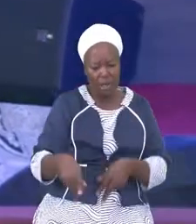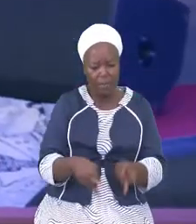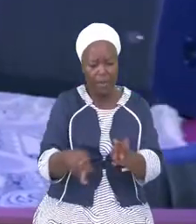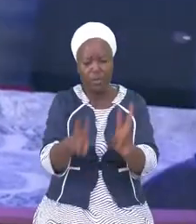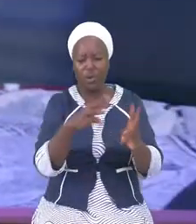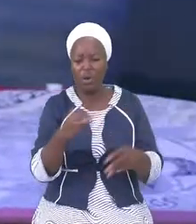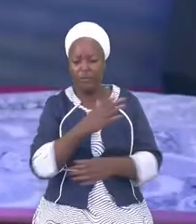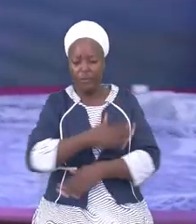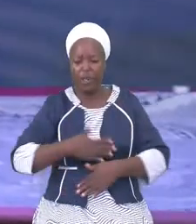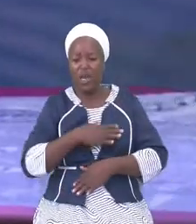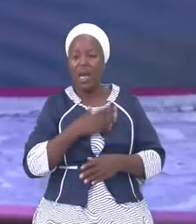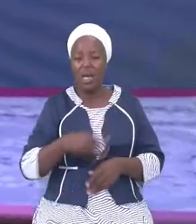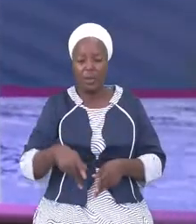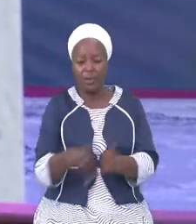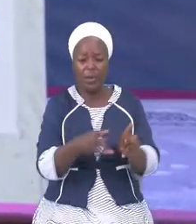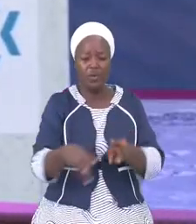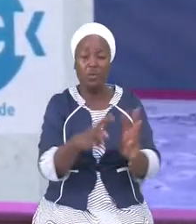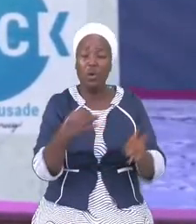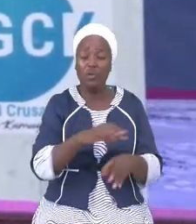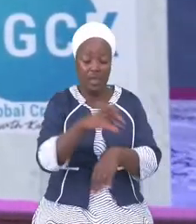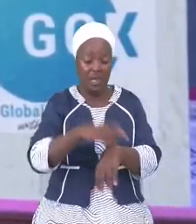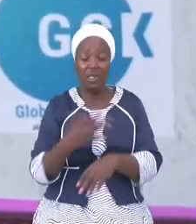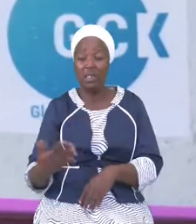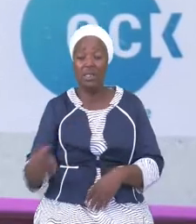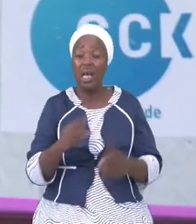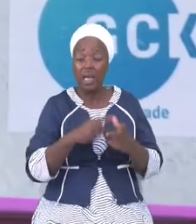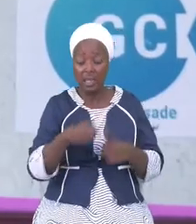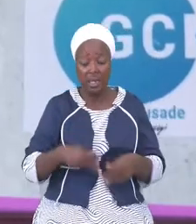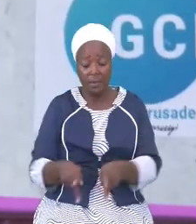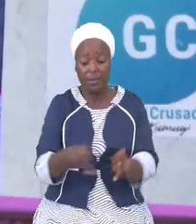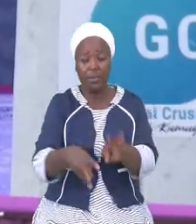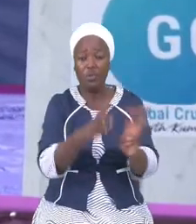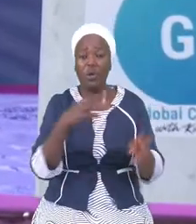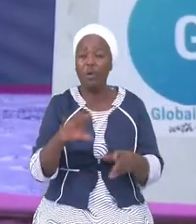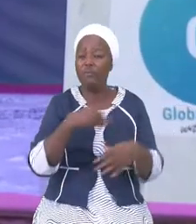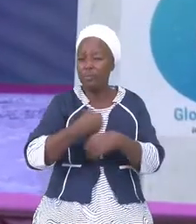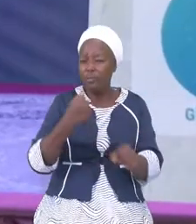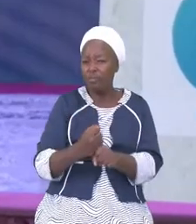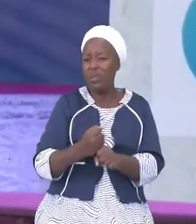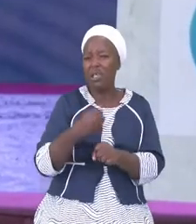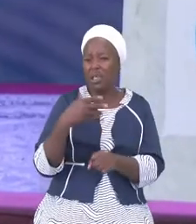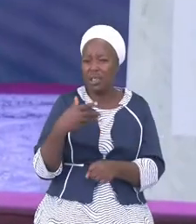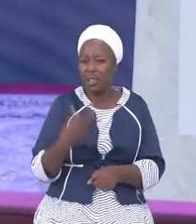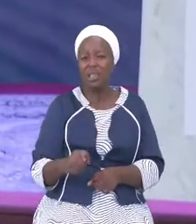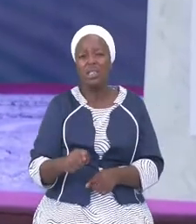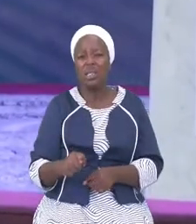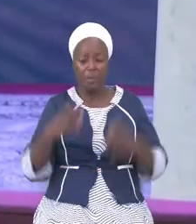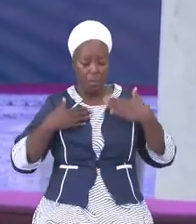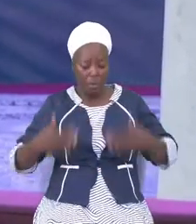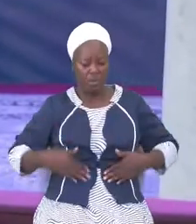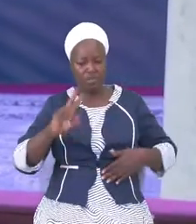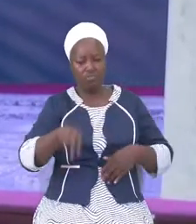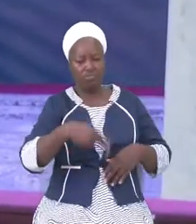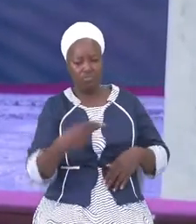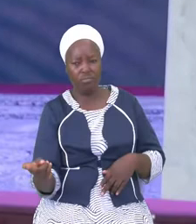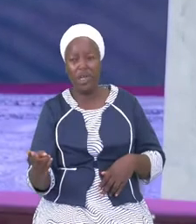pleasure, and the pathway of earthly things, and the pathway of making the body useless.